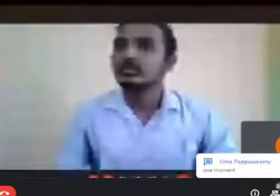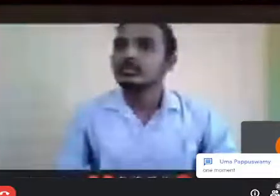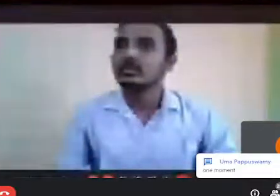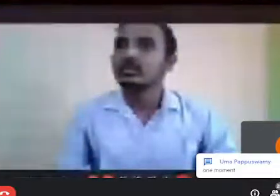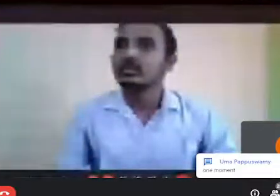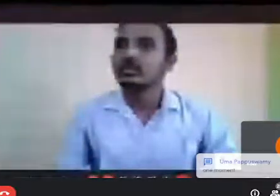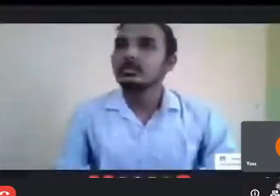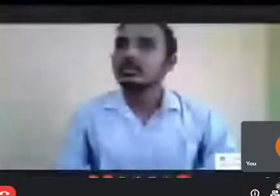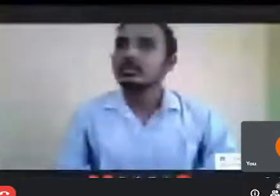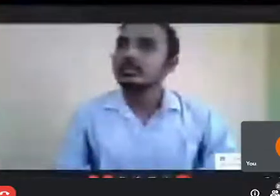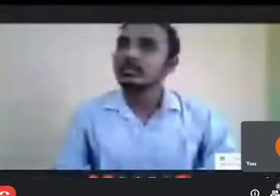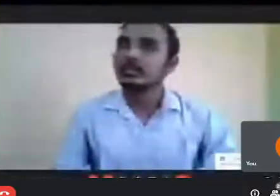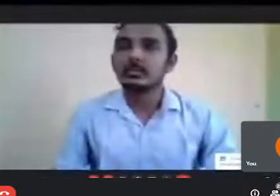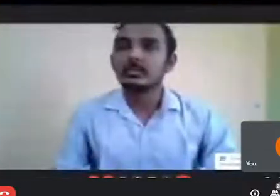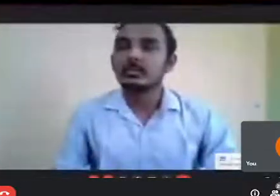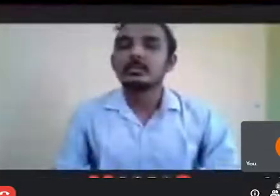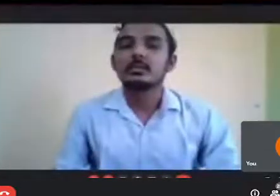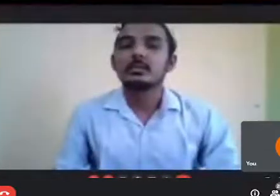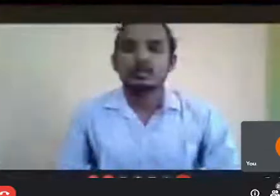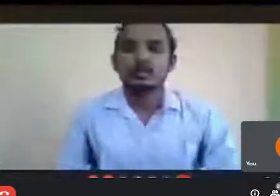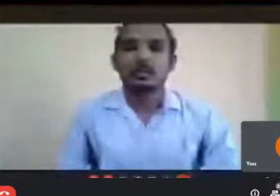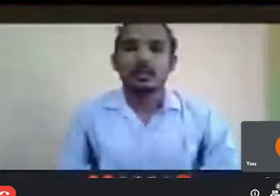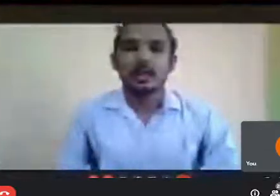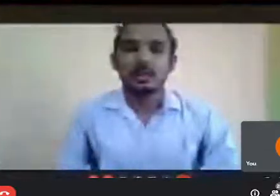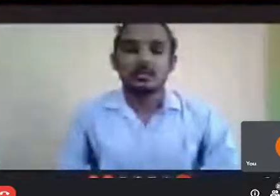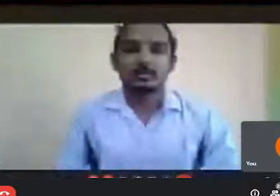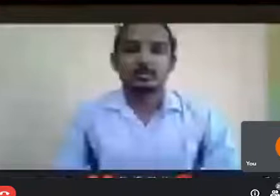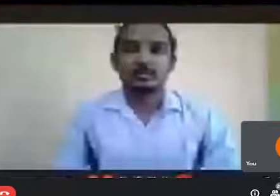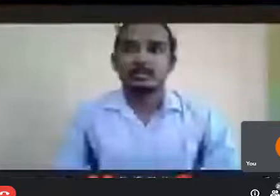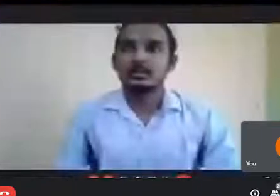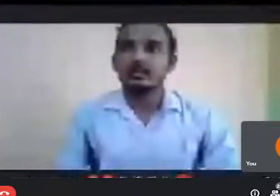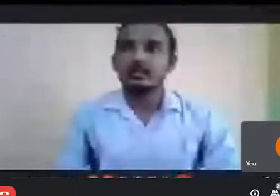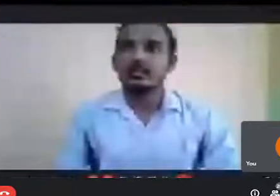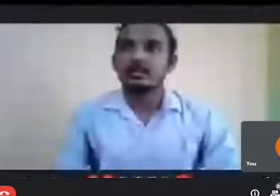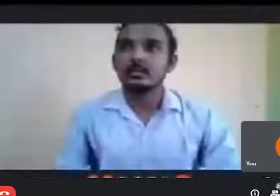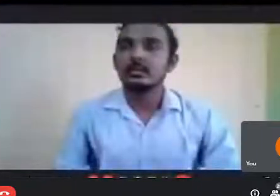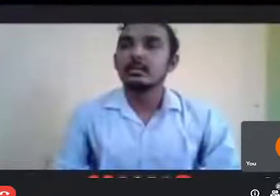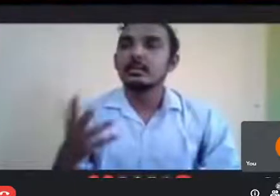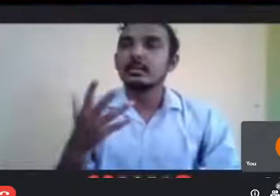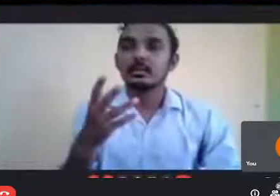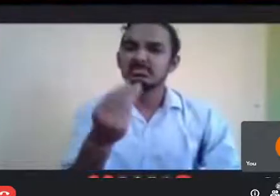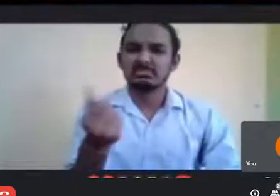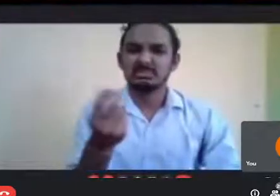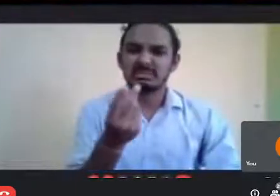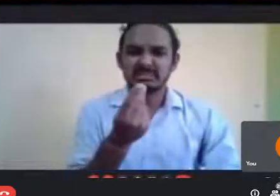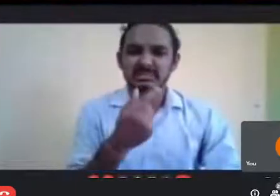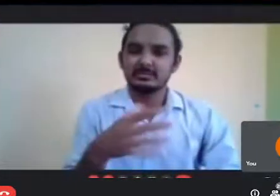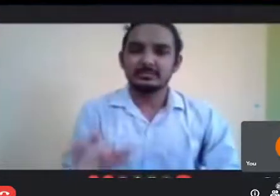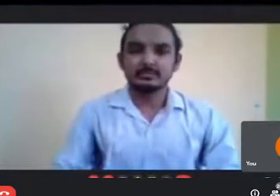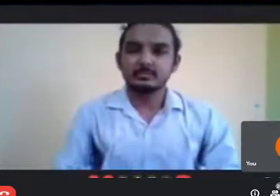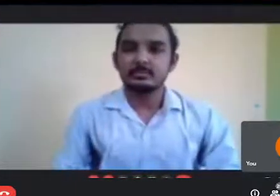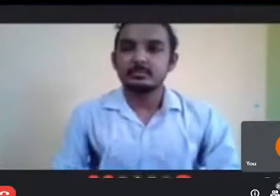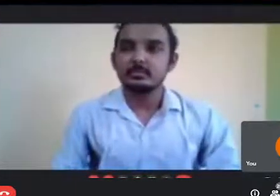Ma'am or sir, we can't see the PPT. Can we switch the PPT, please?